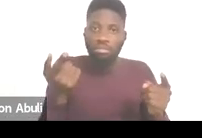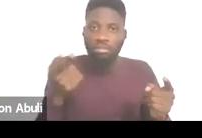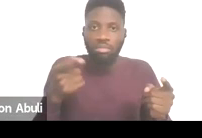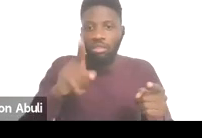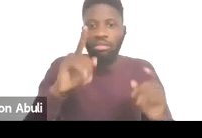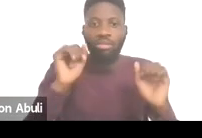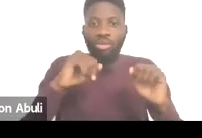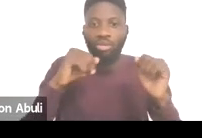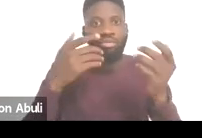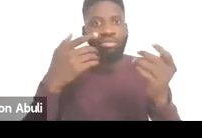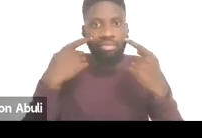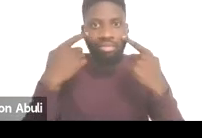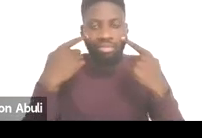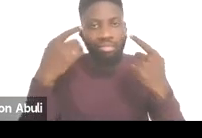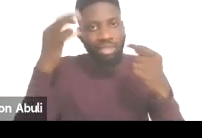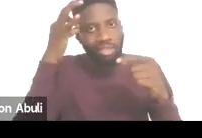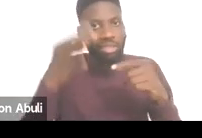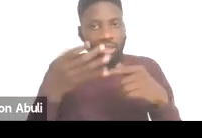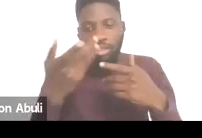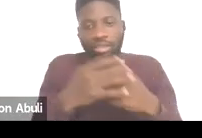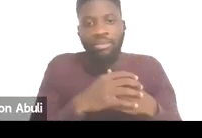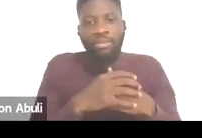to work in your career.